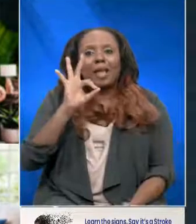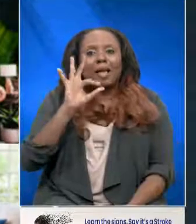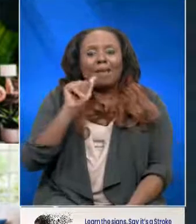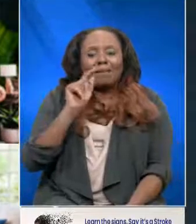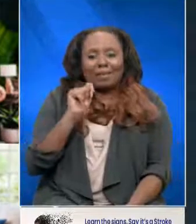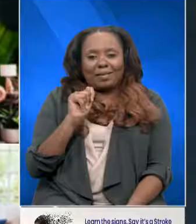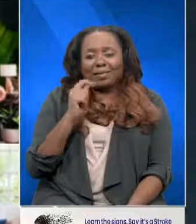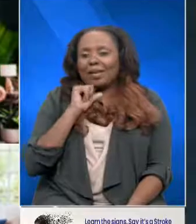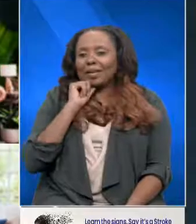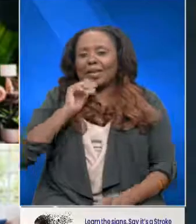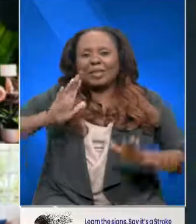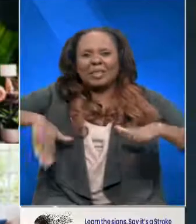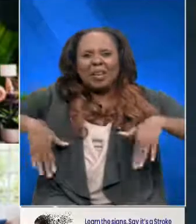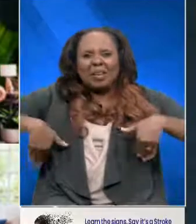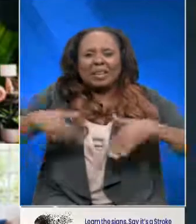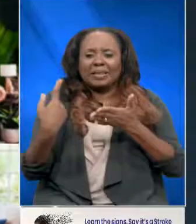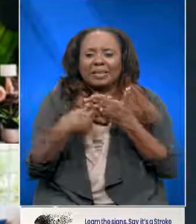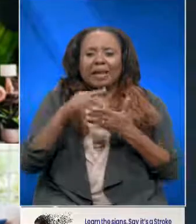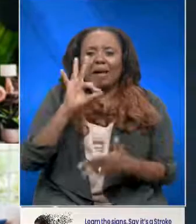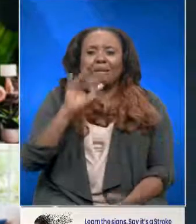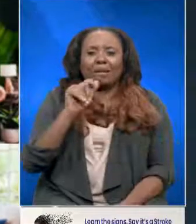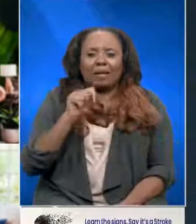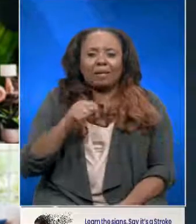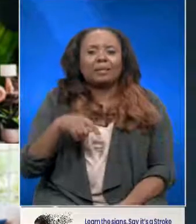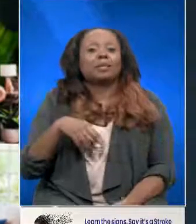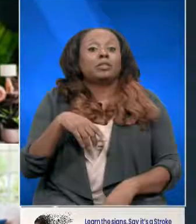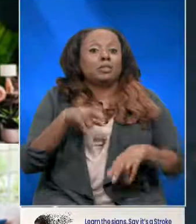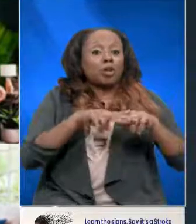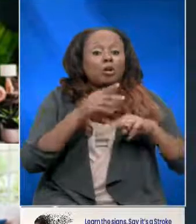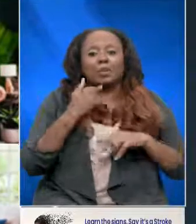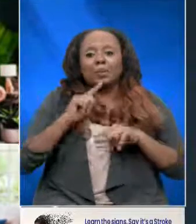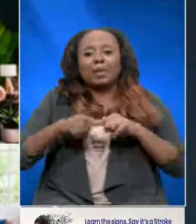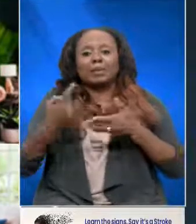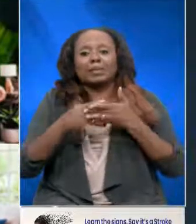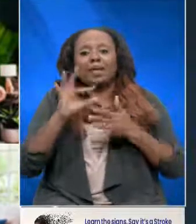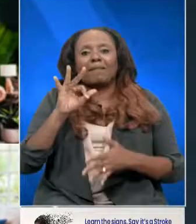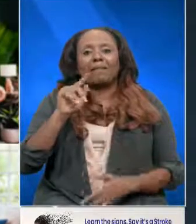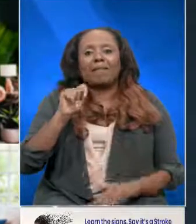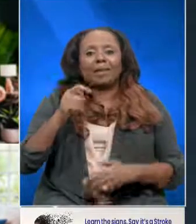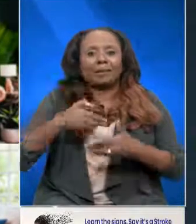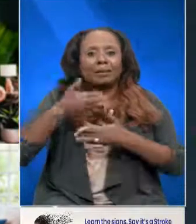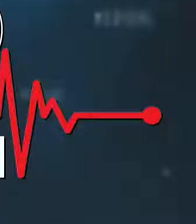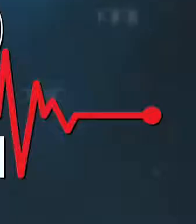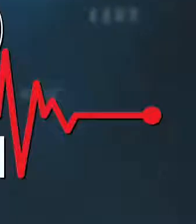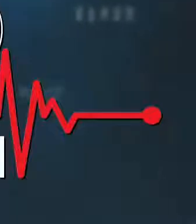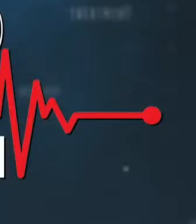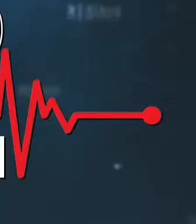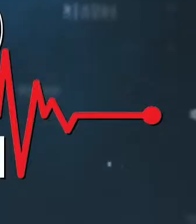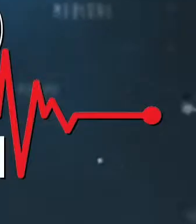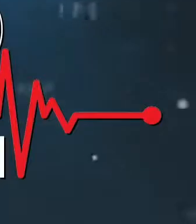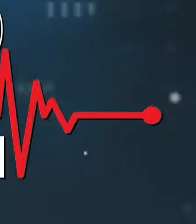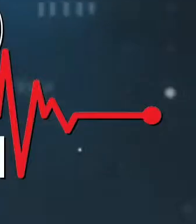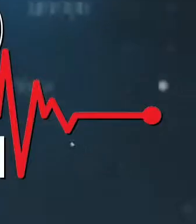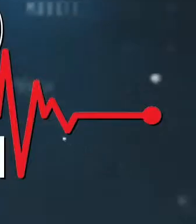get an opportunity. We were talking sugar and salt, but a quick look at fats when we come back.